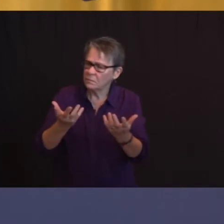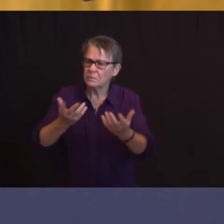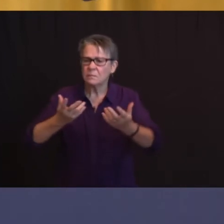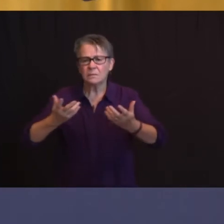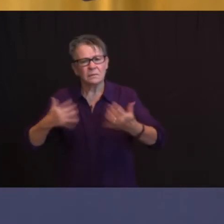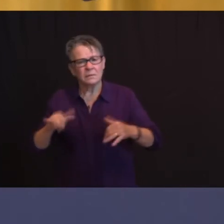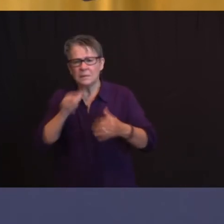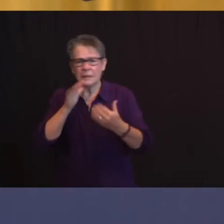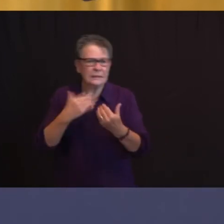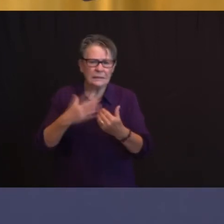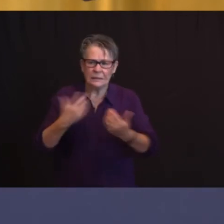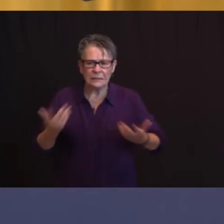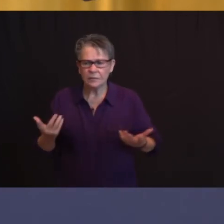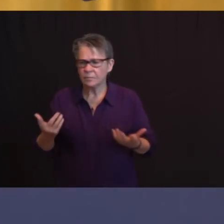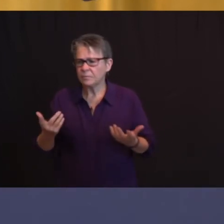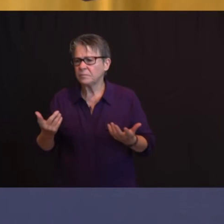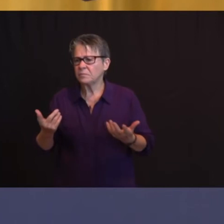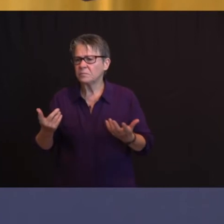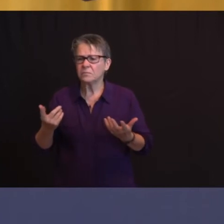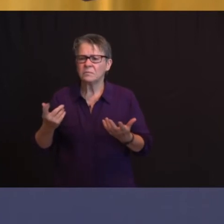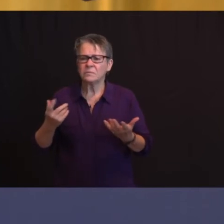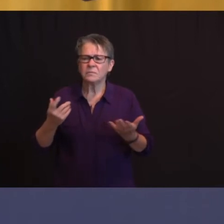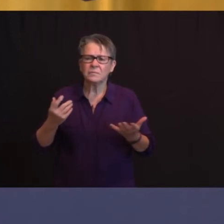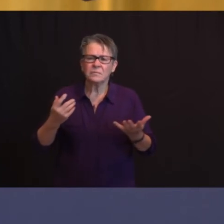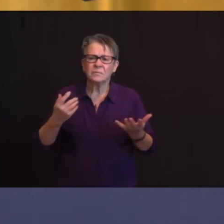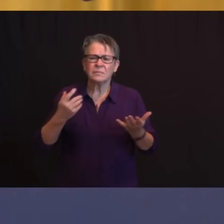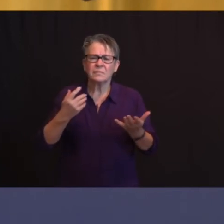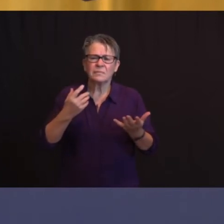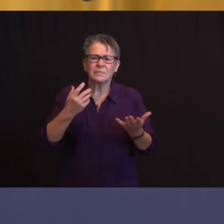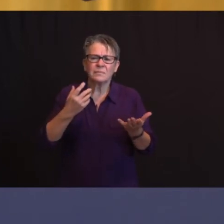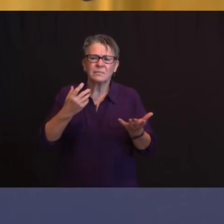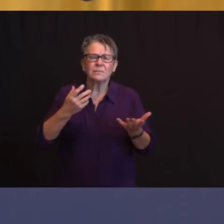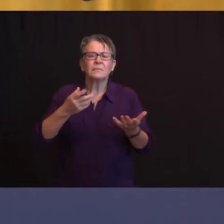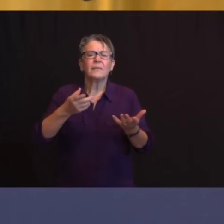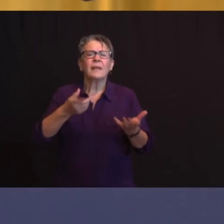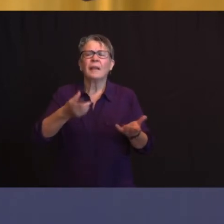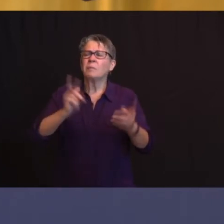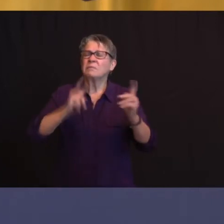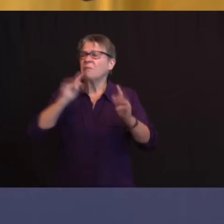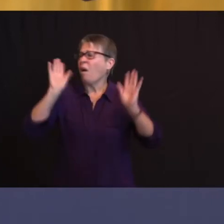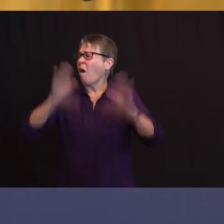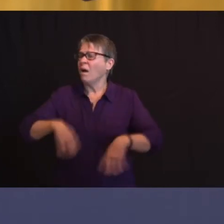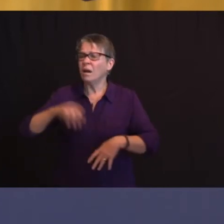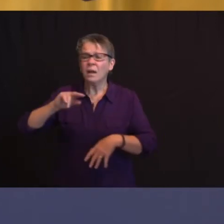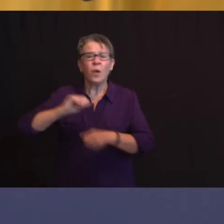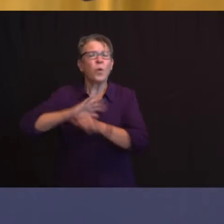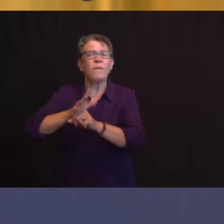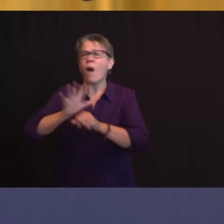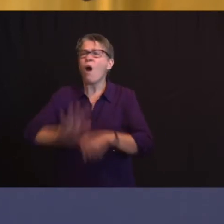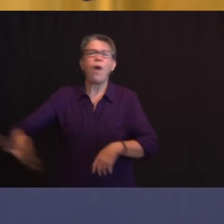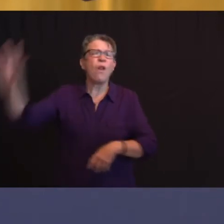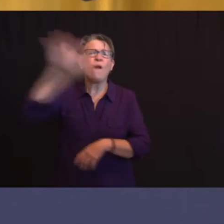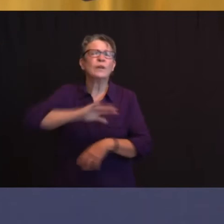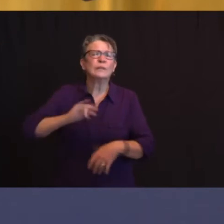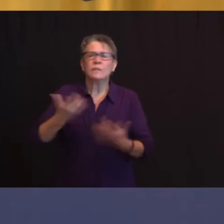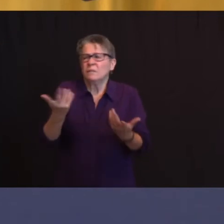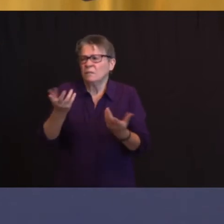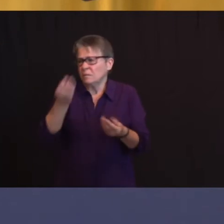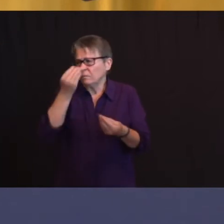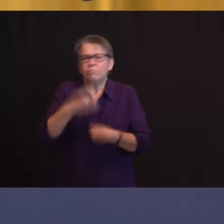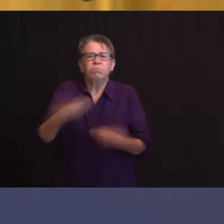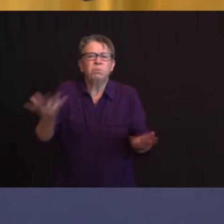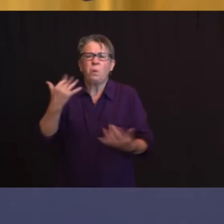of folks answering the phone and cooperating, we'd have a better shot, I think, at cornering this thing. So I think the significance increases. I'll